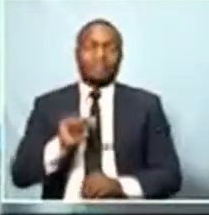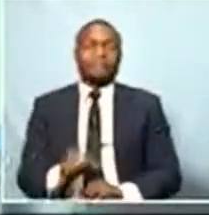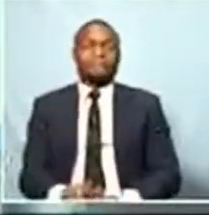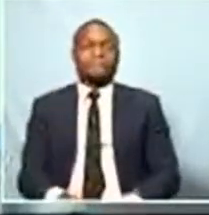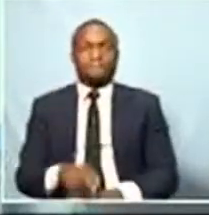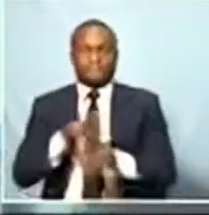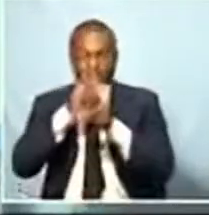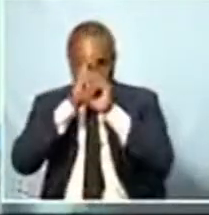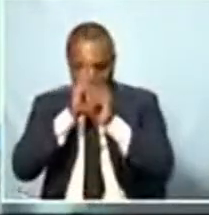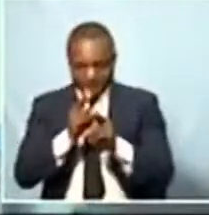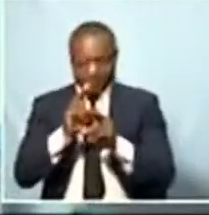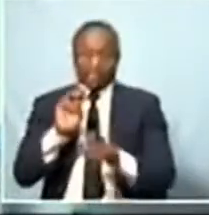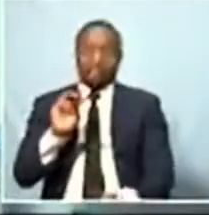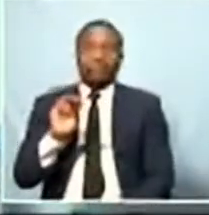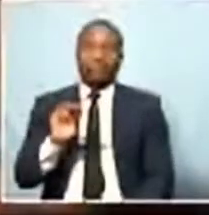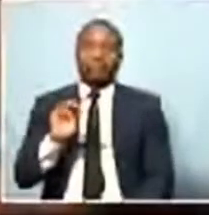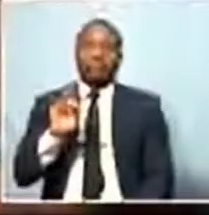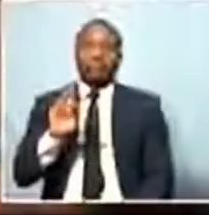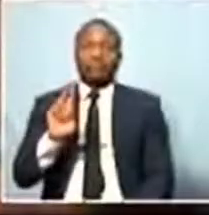Honorable Msumali.